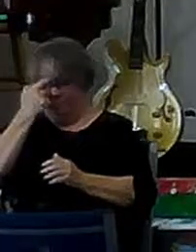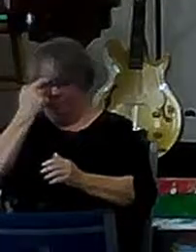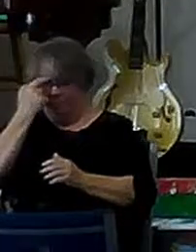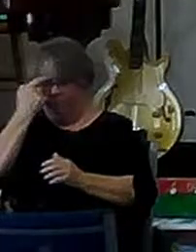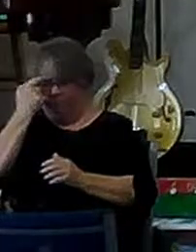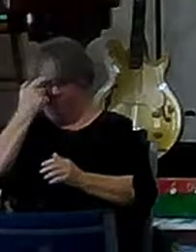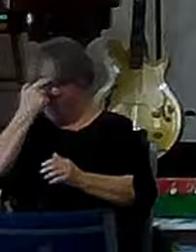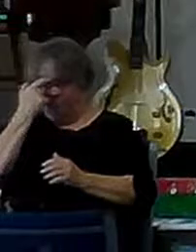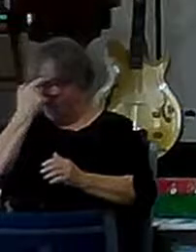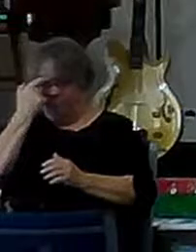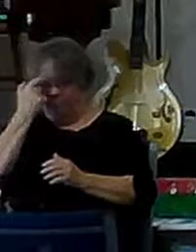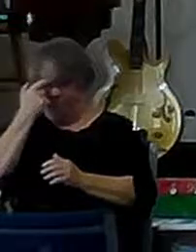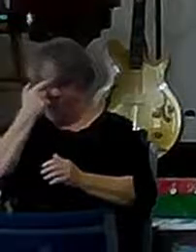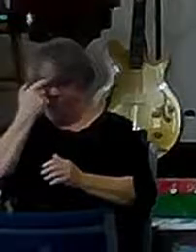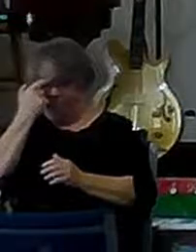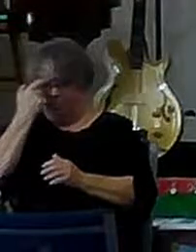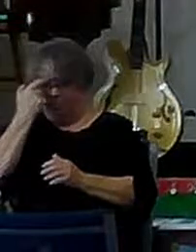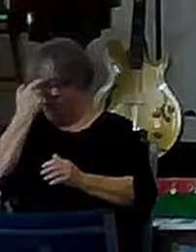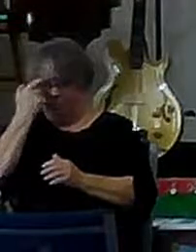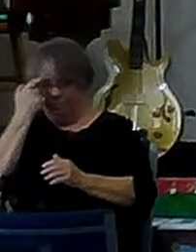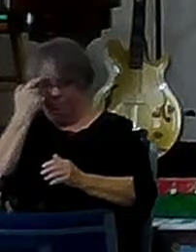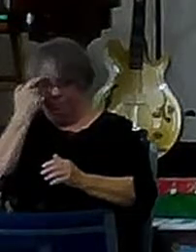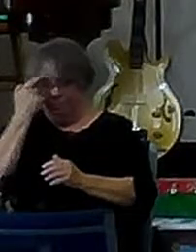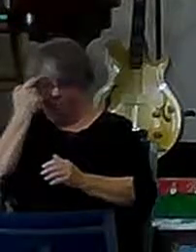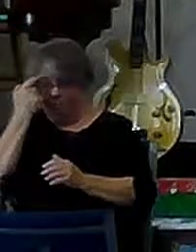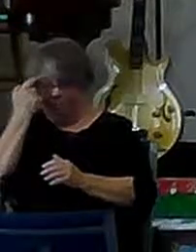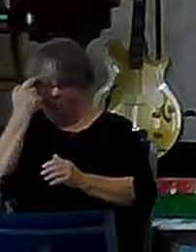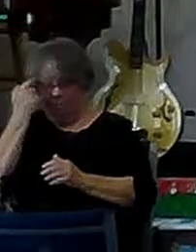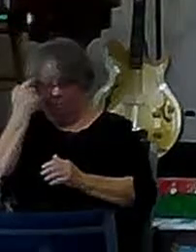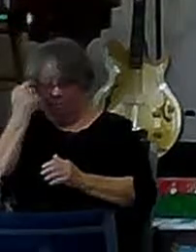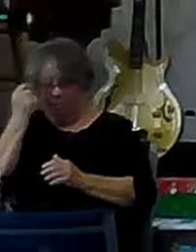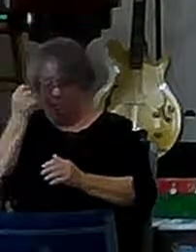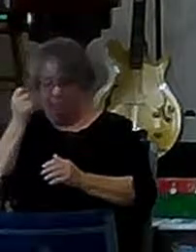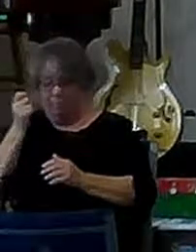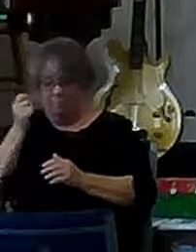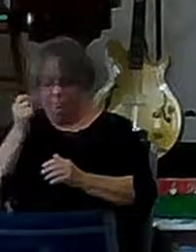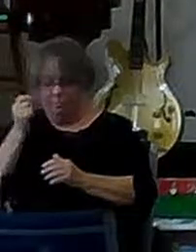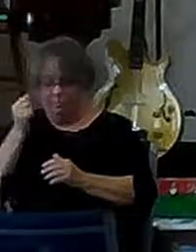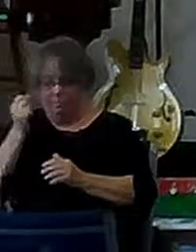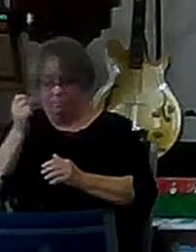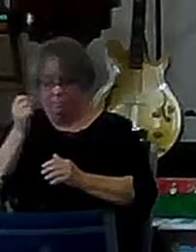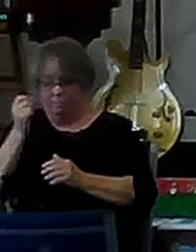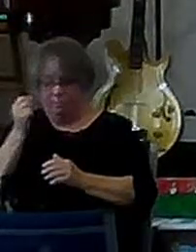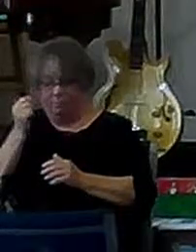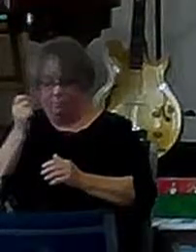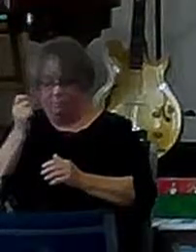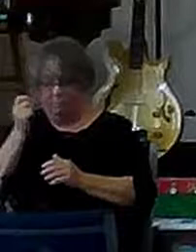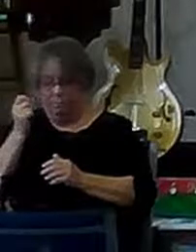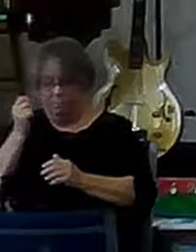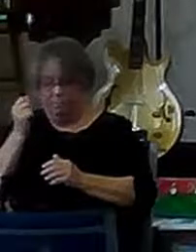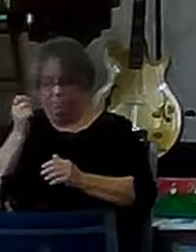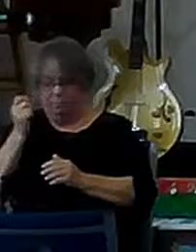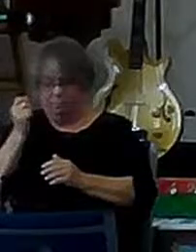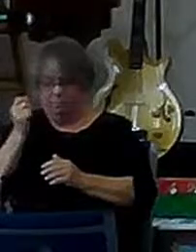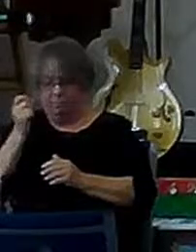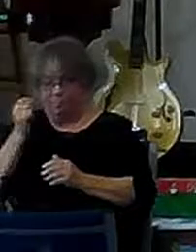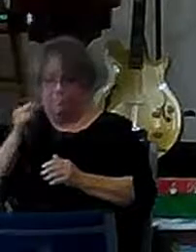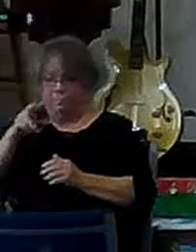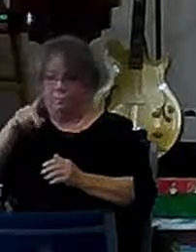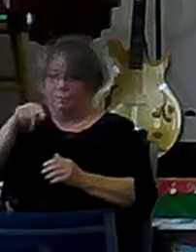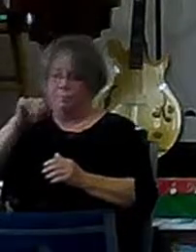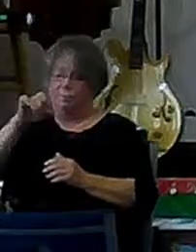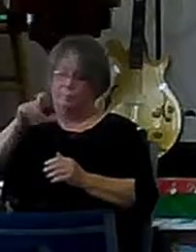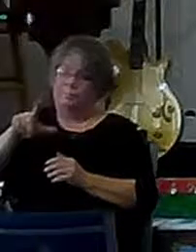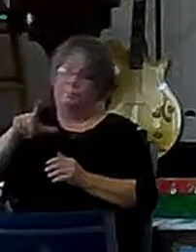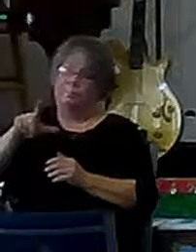could, he would wish himself damned in the sight of God if that would bring about the